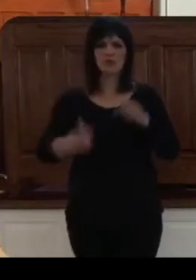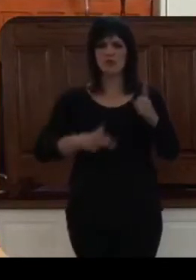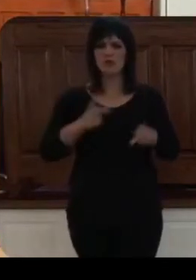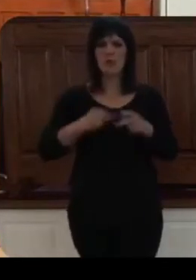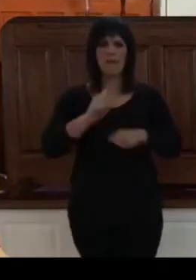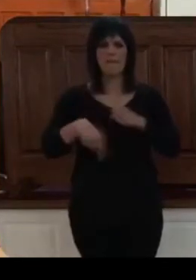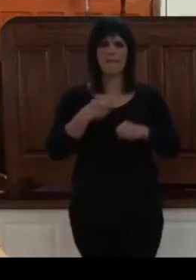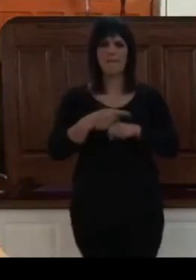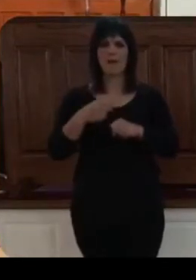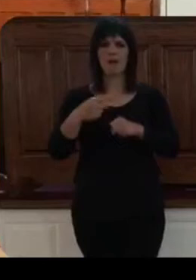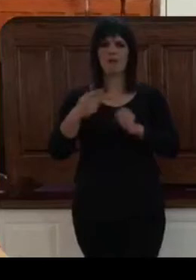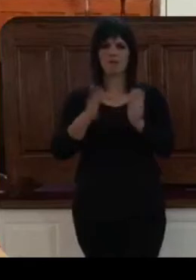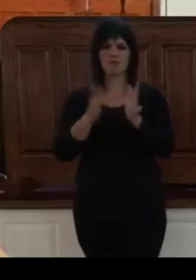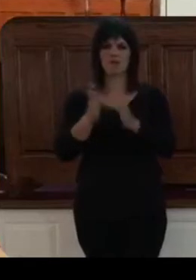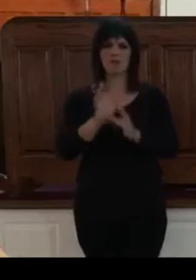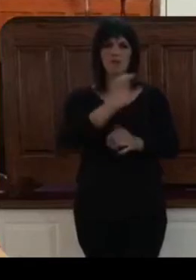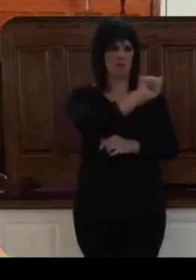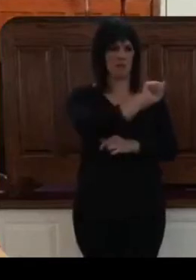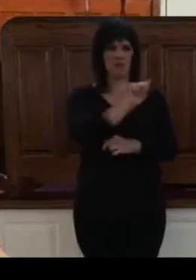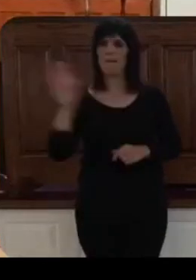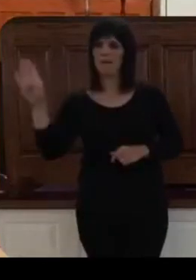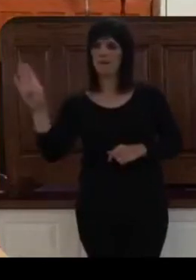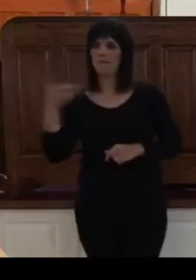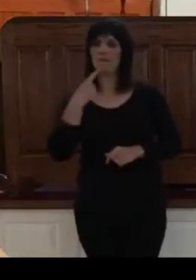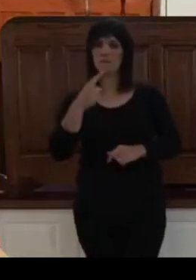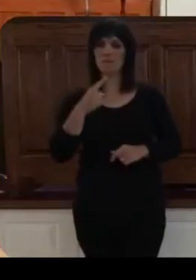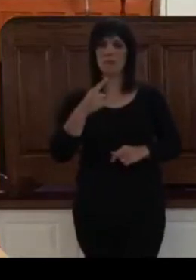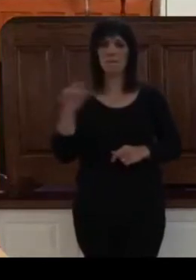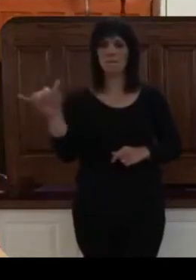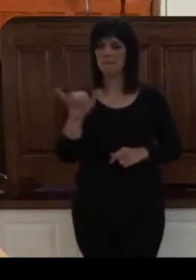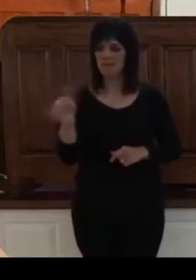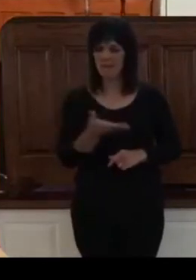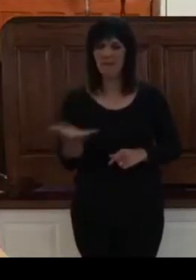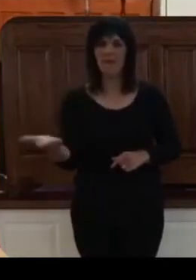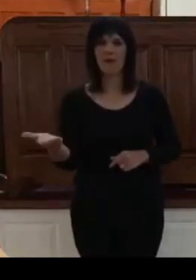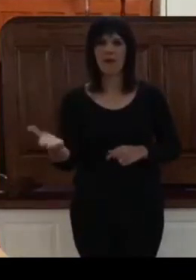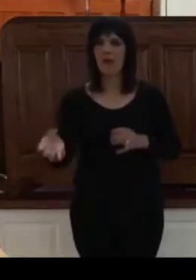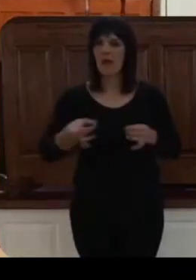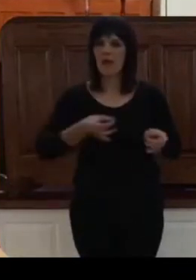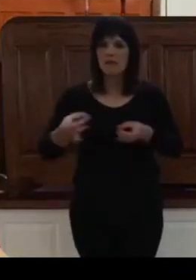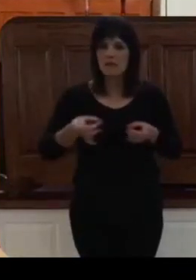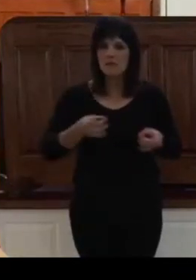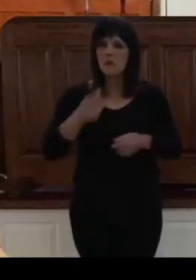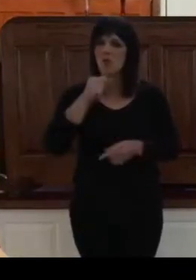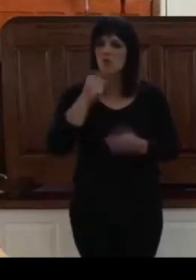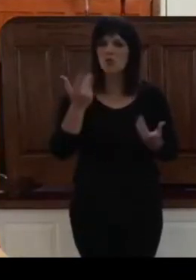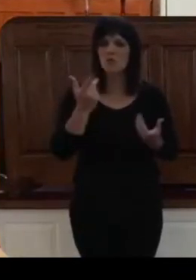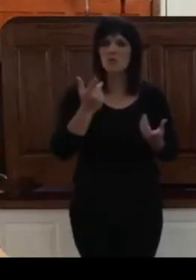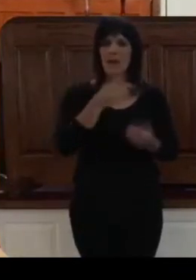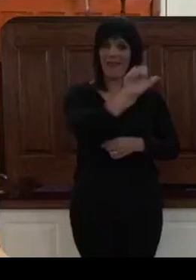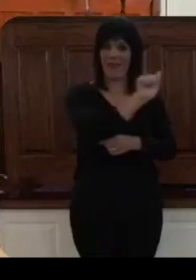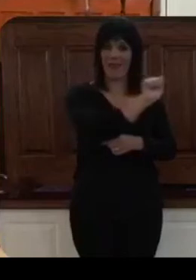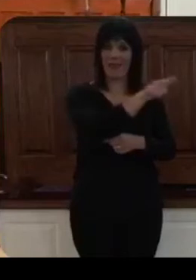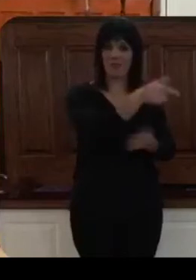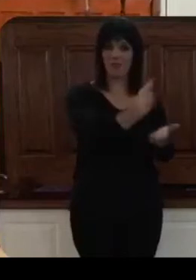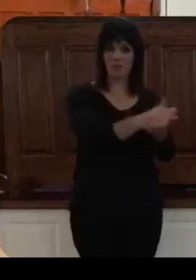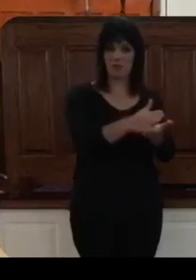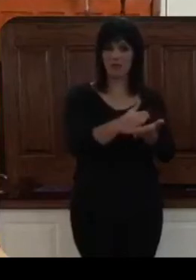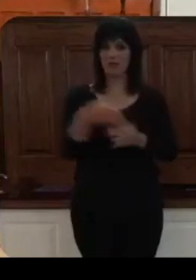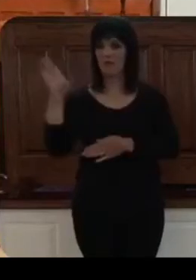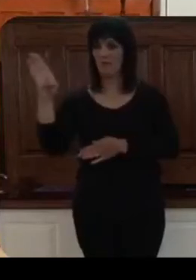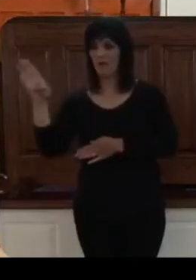A, person B. You tell them both the same thing about Jesus. You explain who he is, why we need him. Person A rejects him. Person B accepts